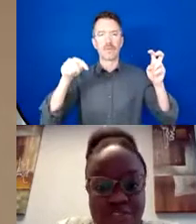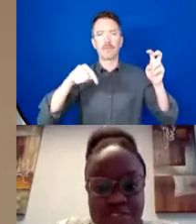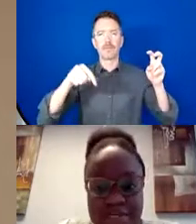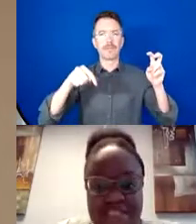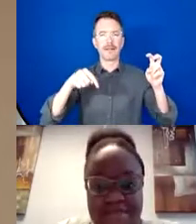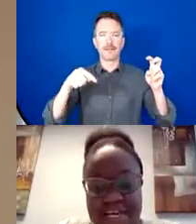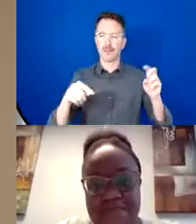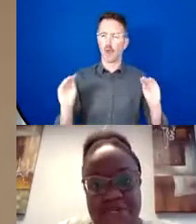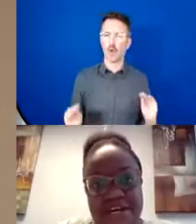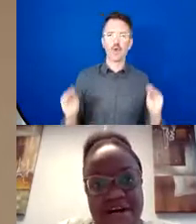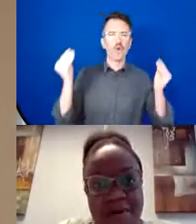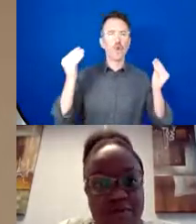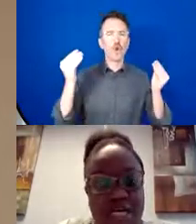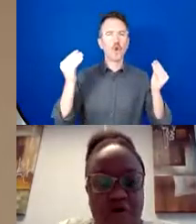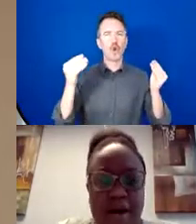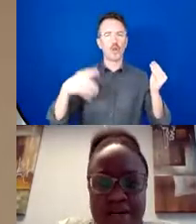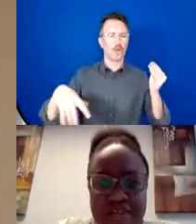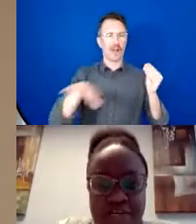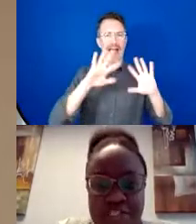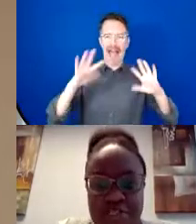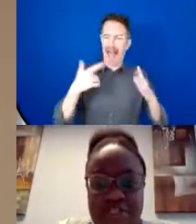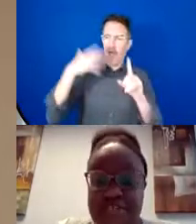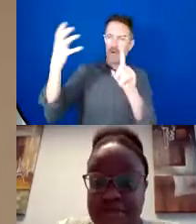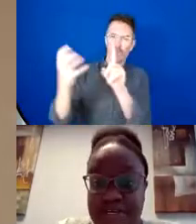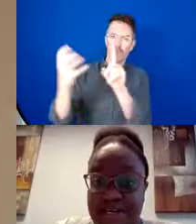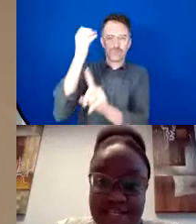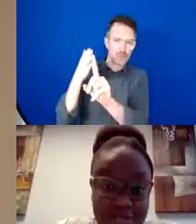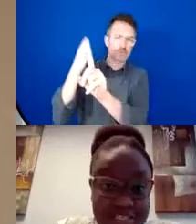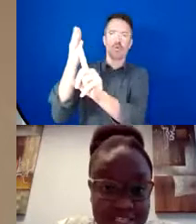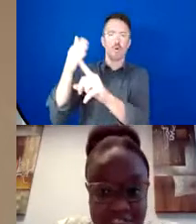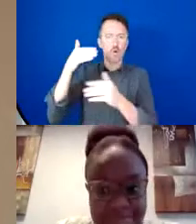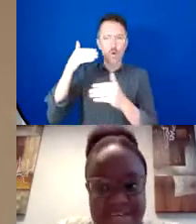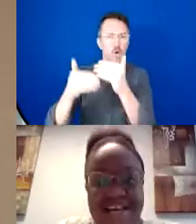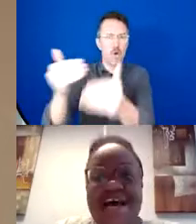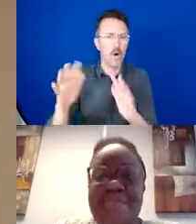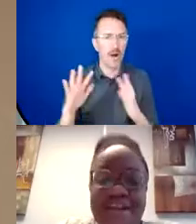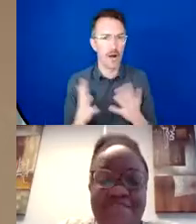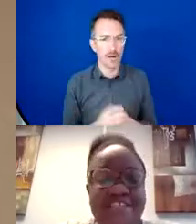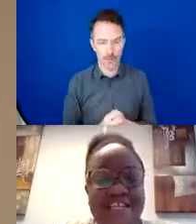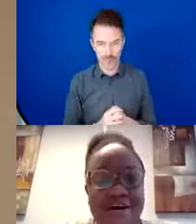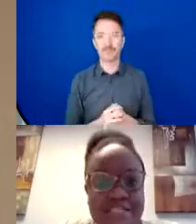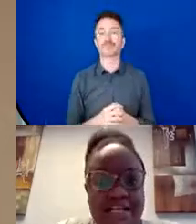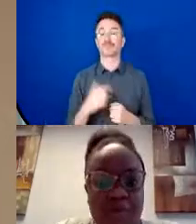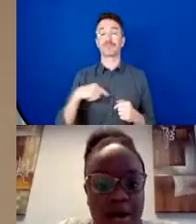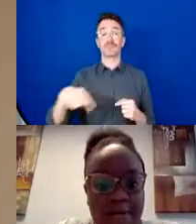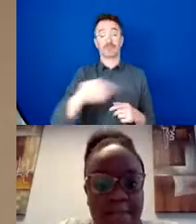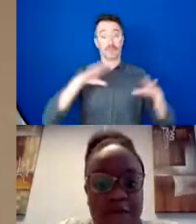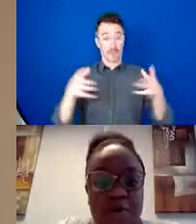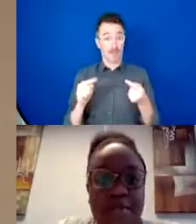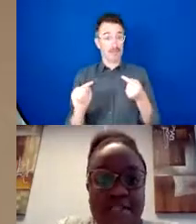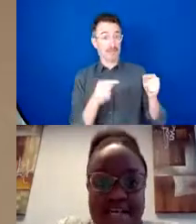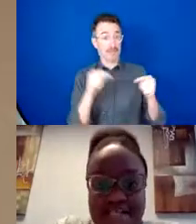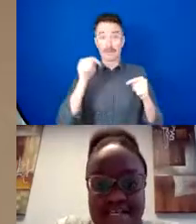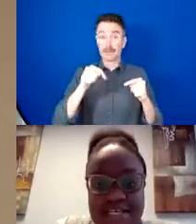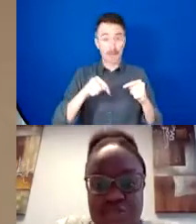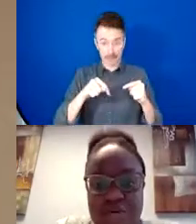are going to spend some time talking about how power differentials visibly as well as invisibly manifest in our daily work. We